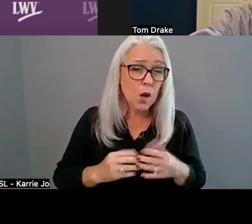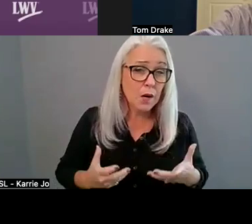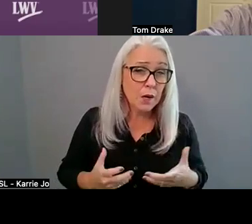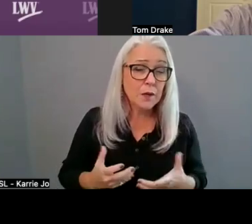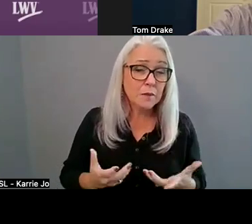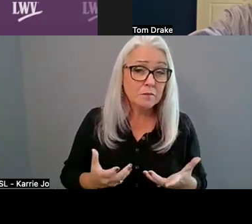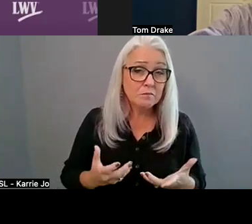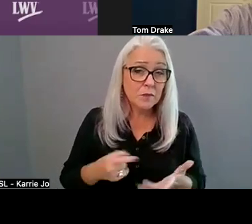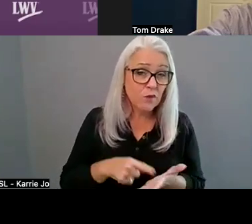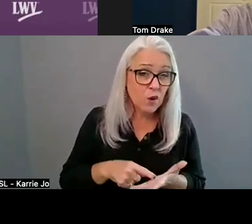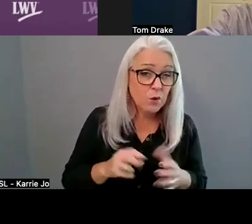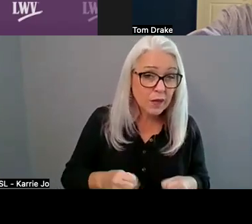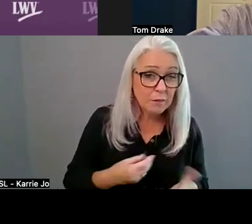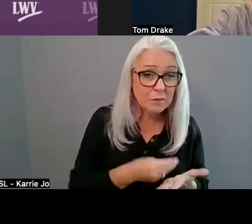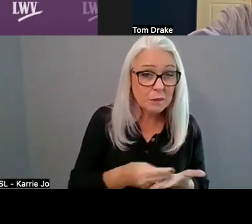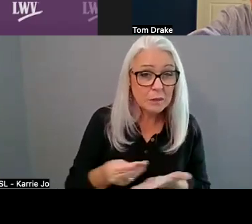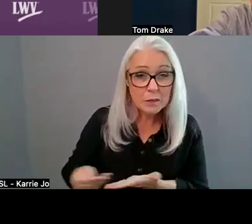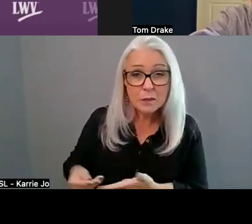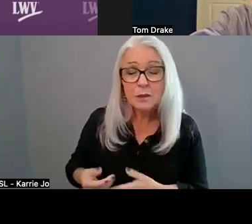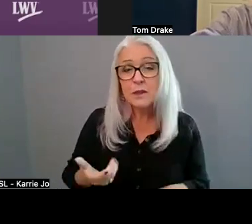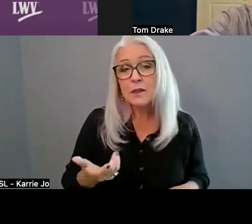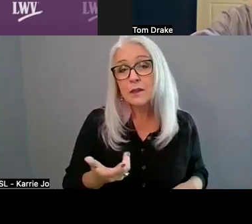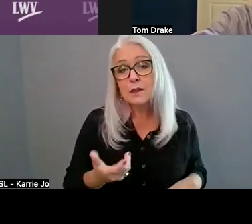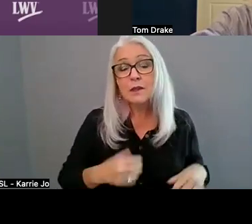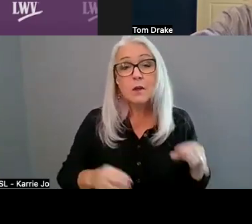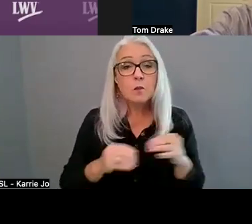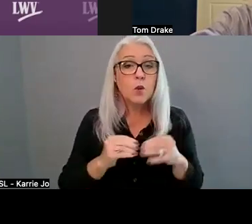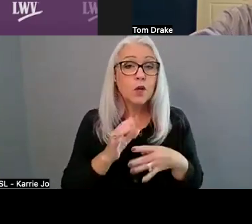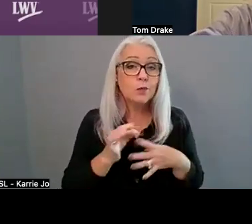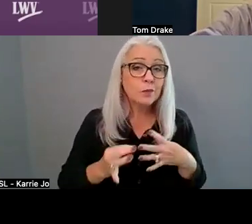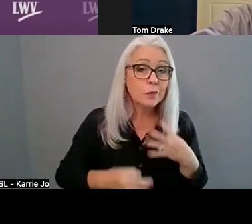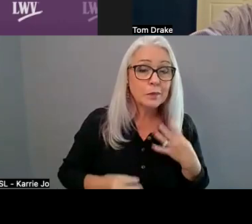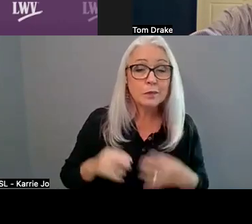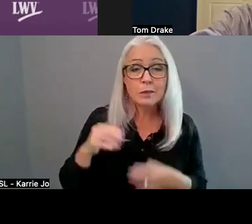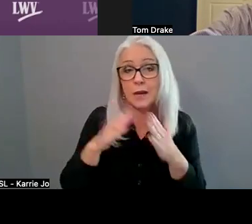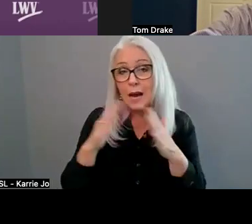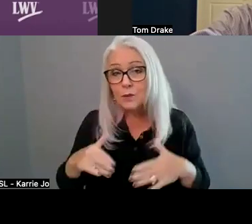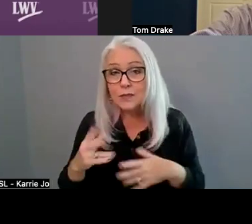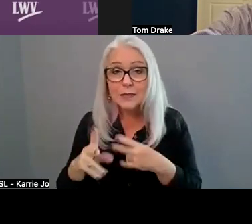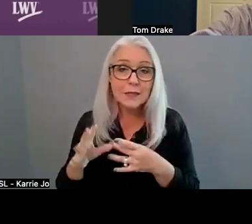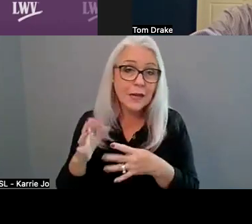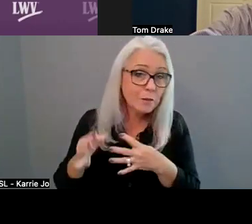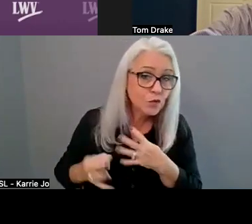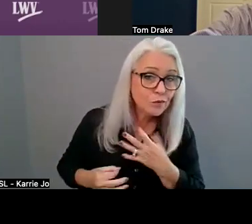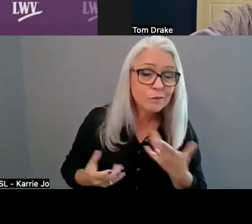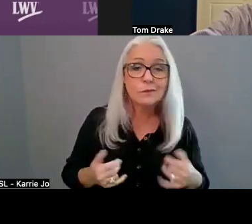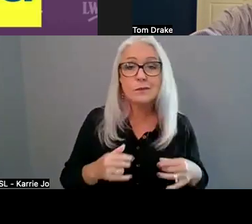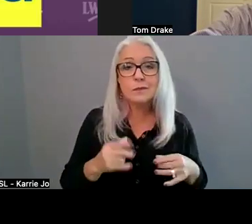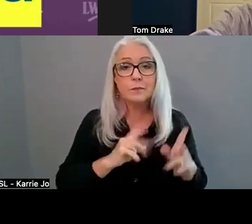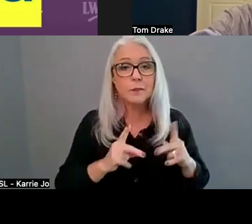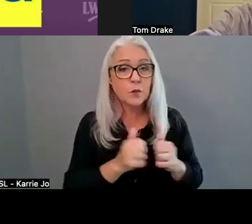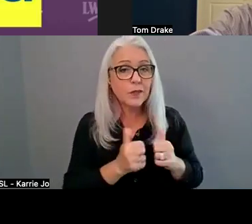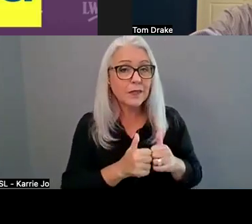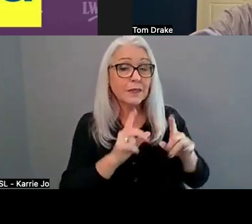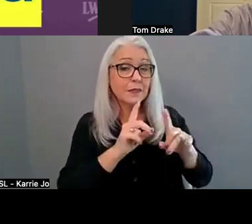to provide more alternative housing types so more people of different backgrounds actually have an opportunity